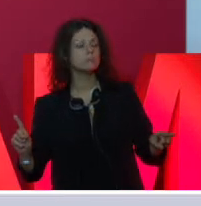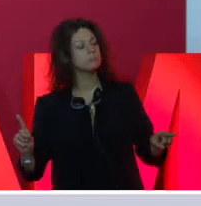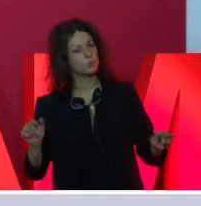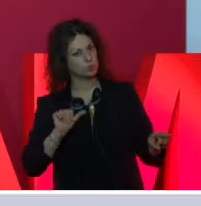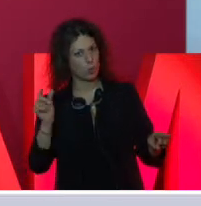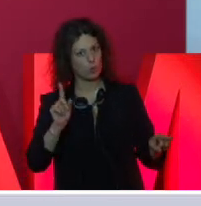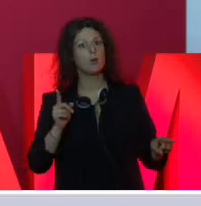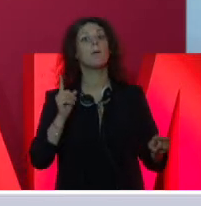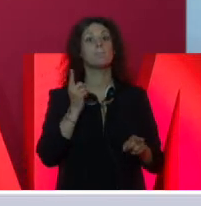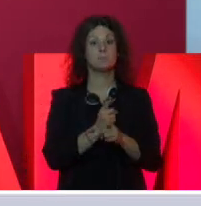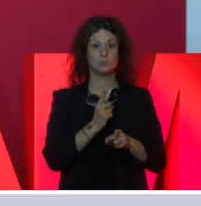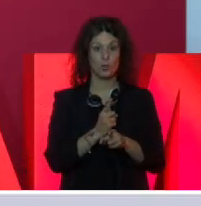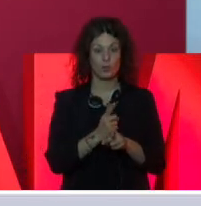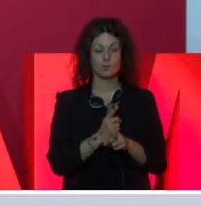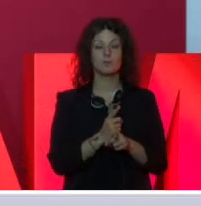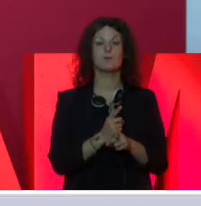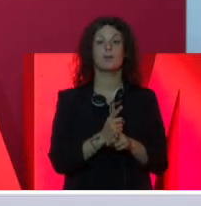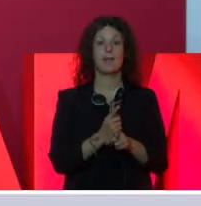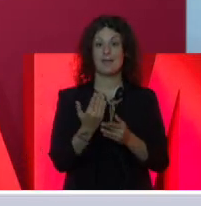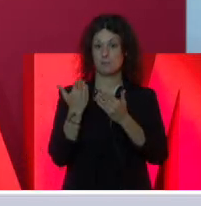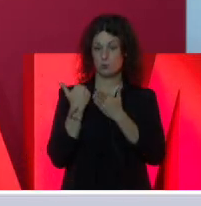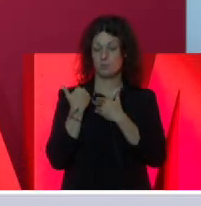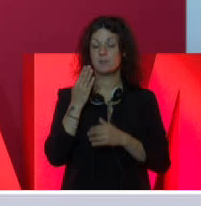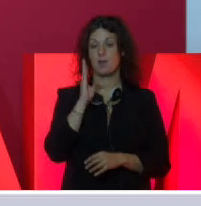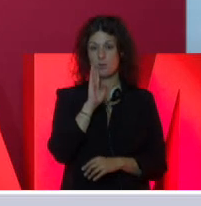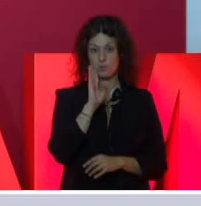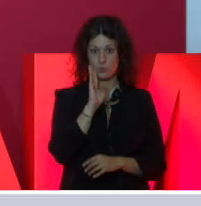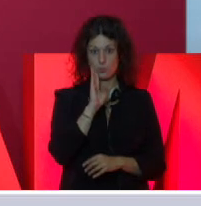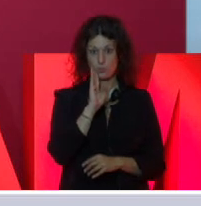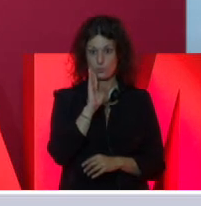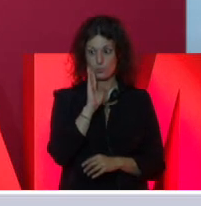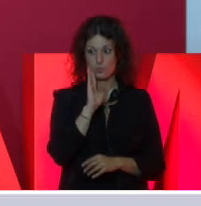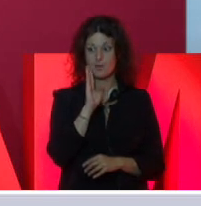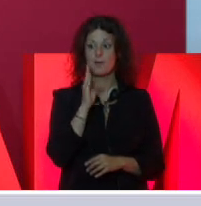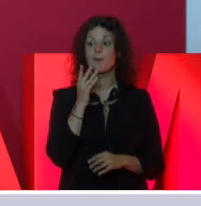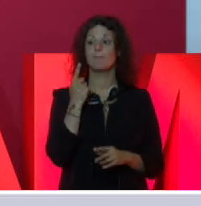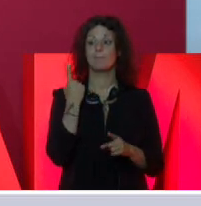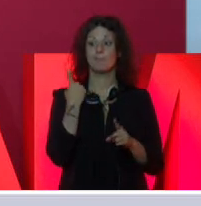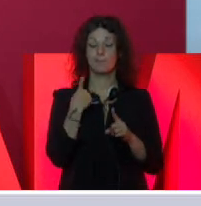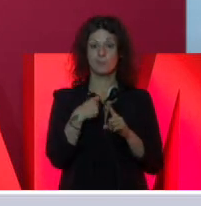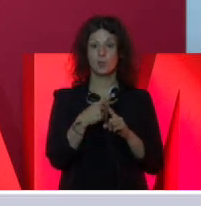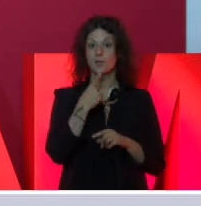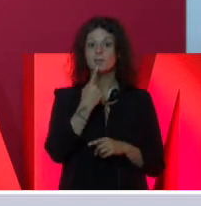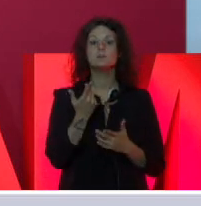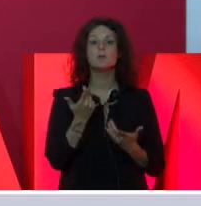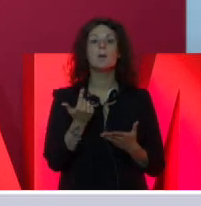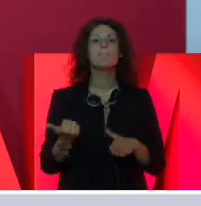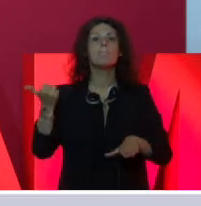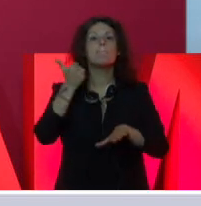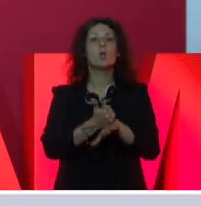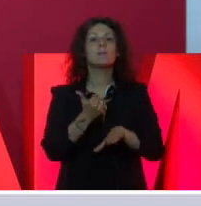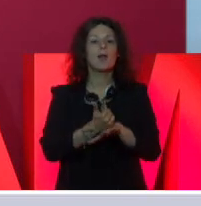taking responsibility for our individual decision making. The subjects of